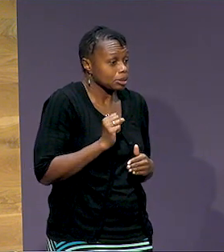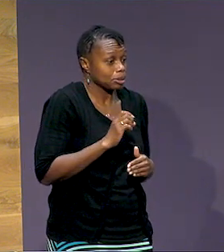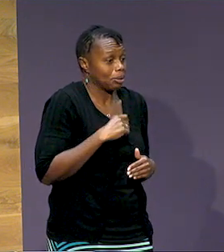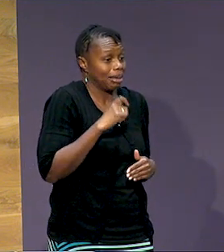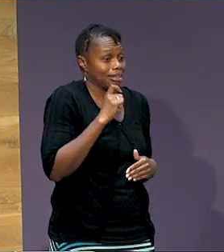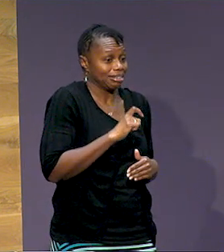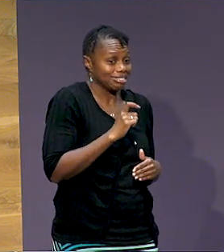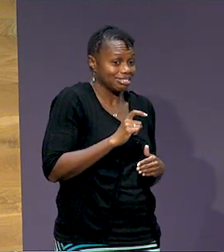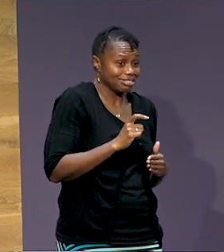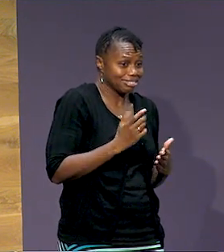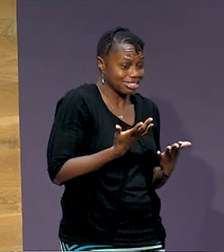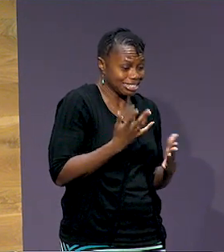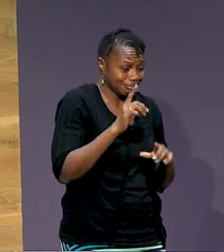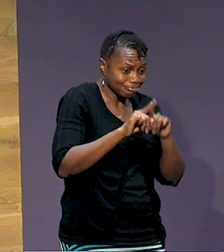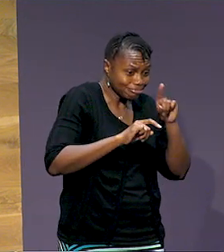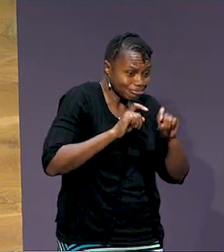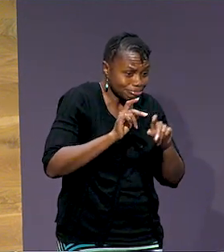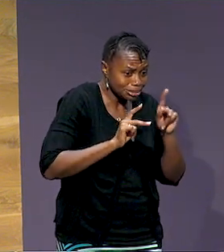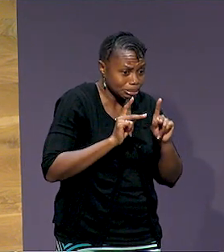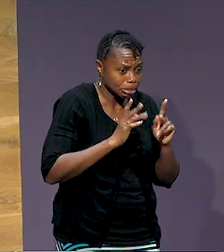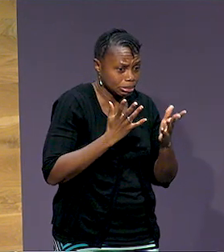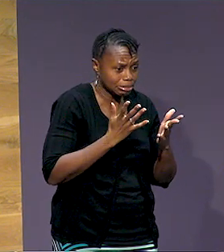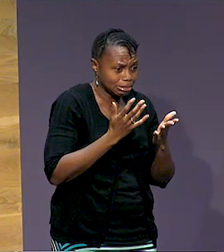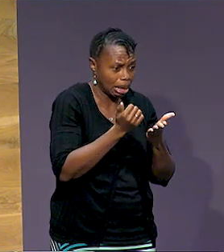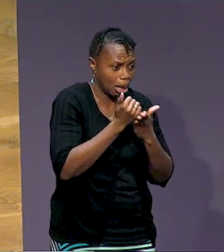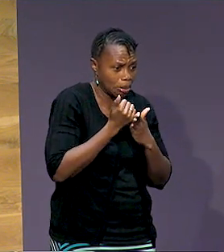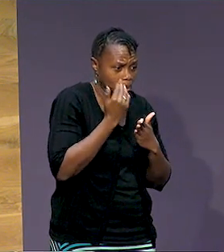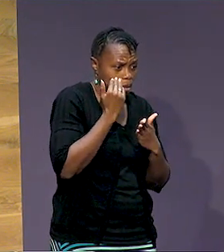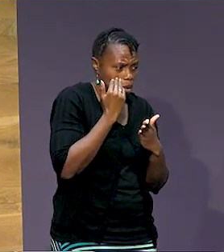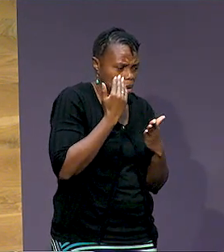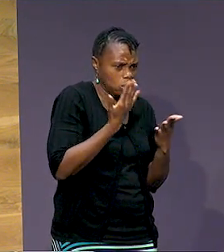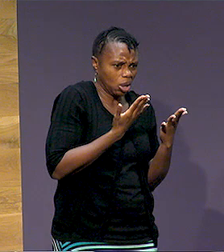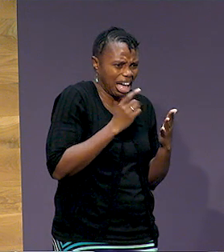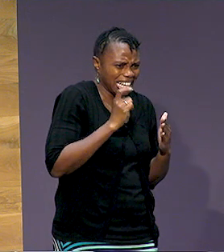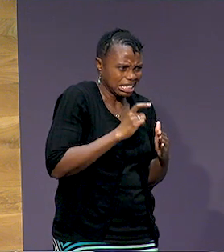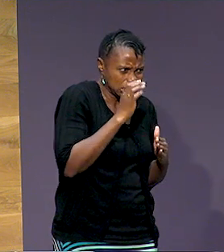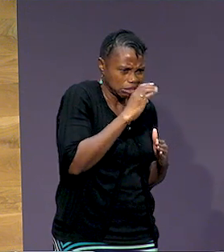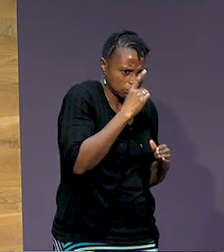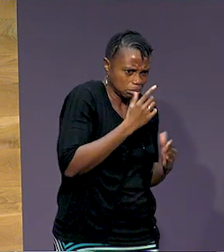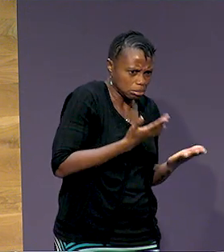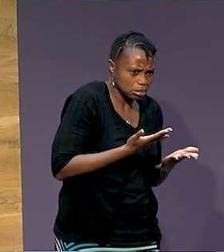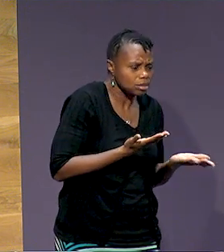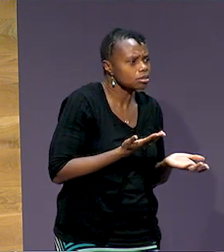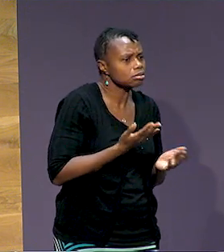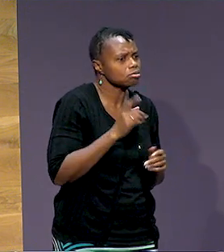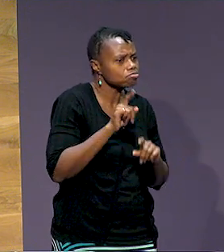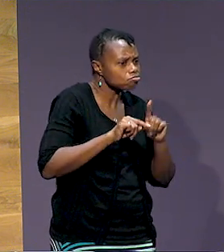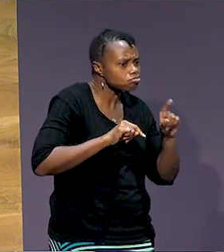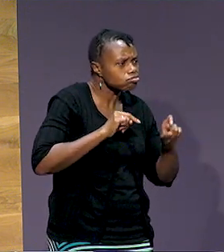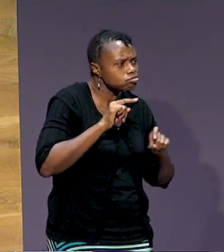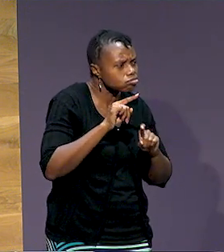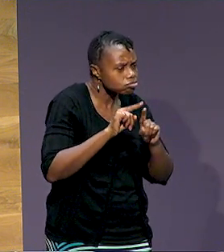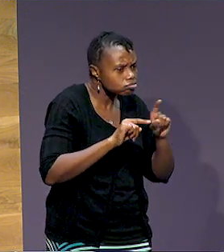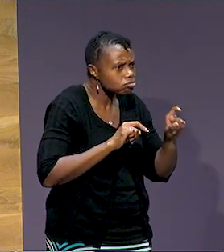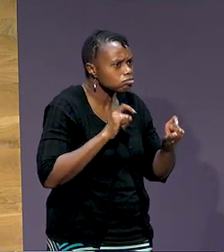who could basically tell me where I wasn't seeing the things I needed to be looking for. So I talked to a couple of professors at